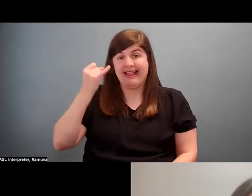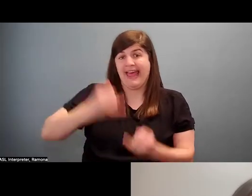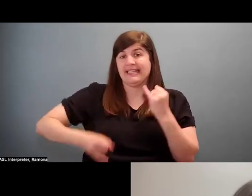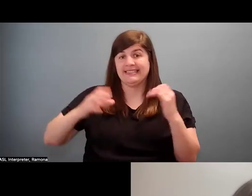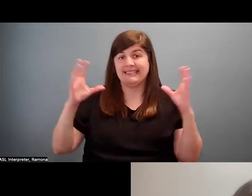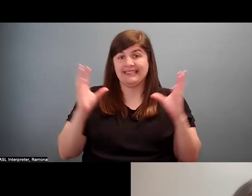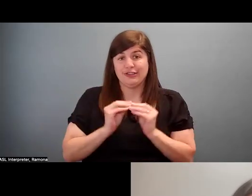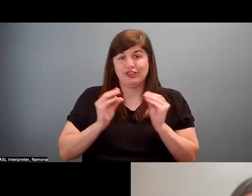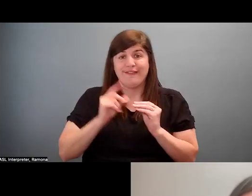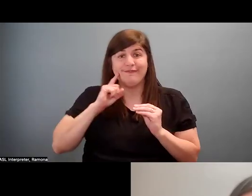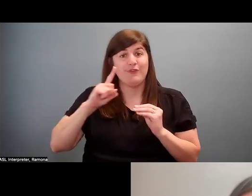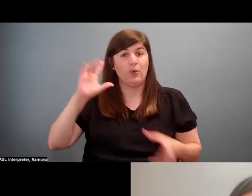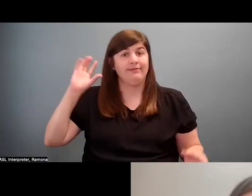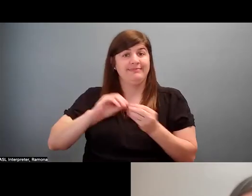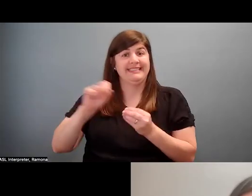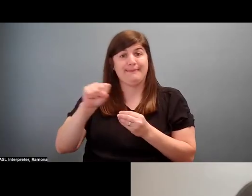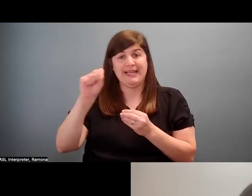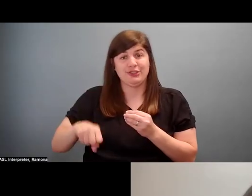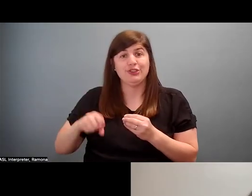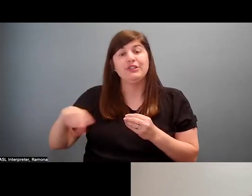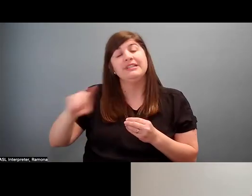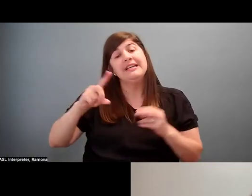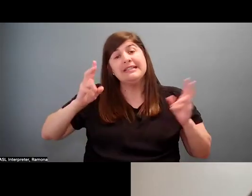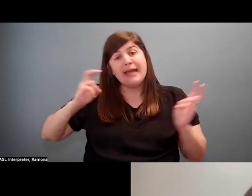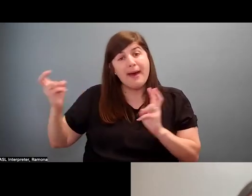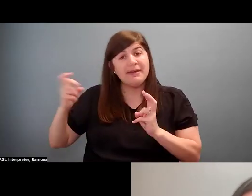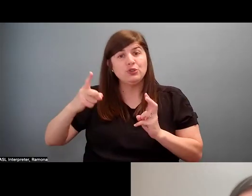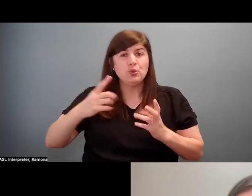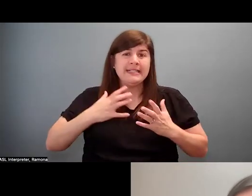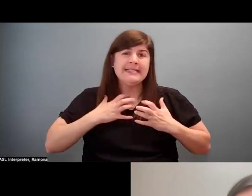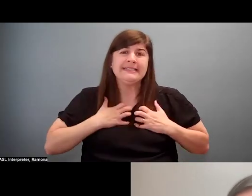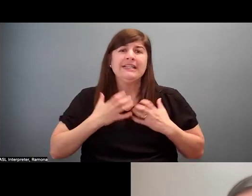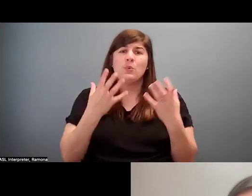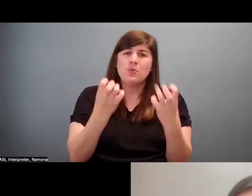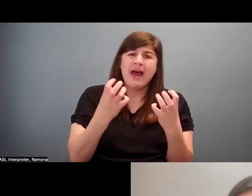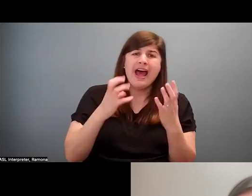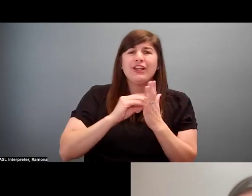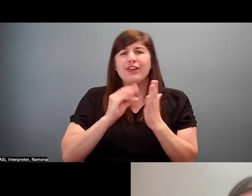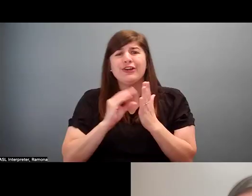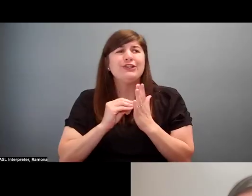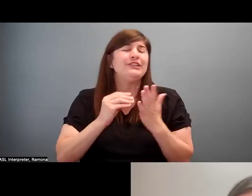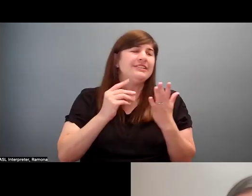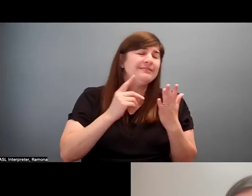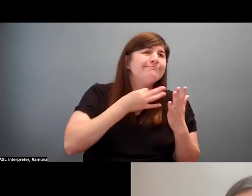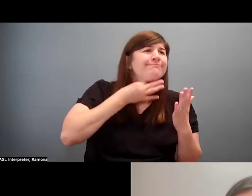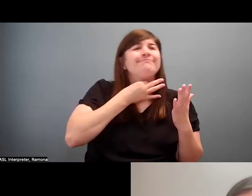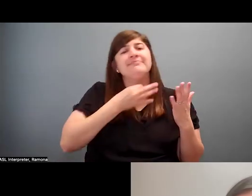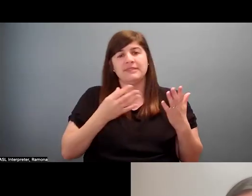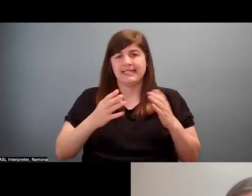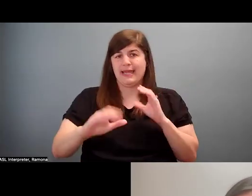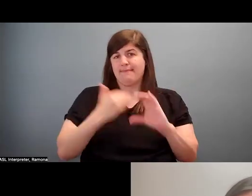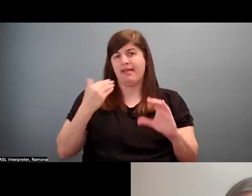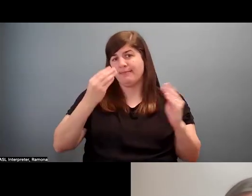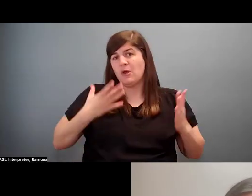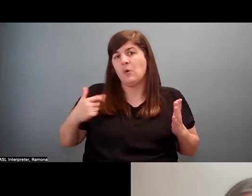session of the semester, if you have topics that you've been dying to learn about, just send me an email and let me know. We can